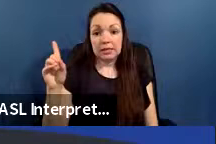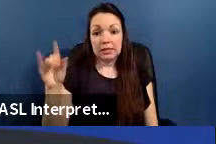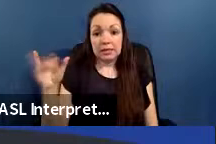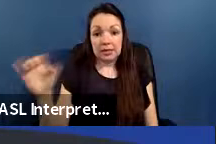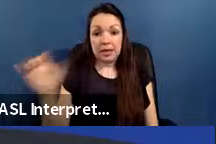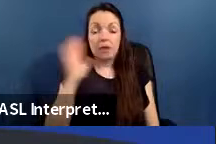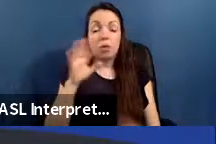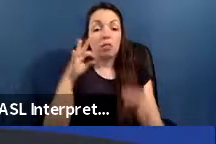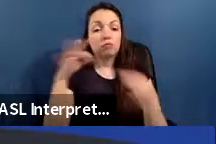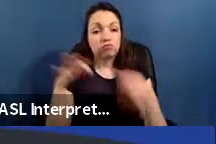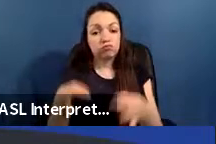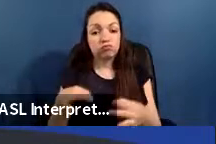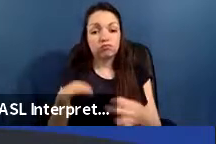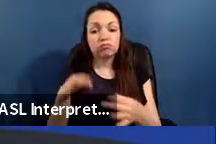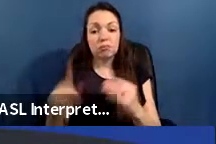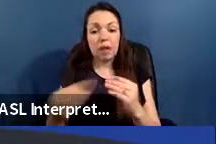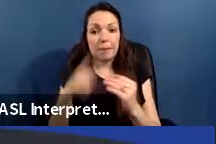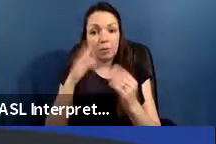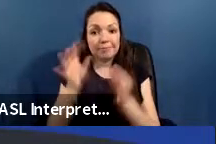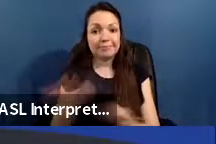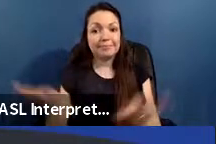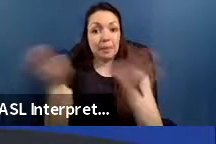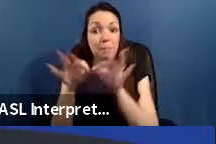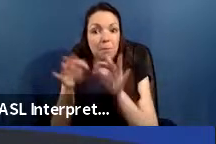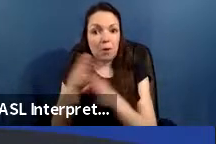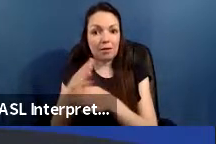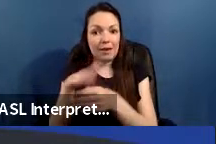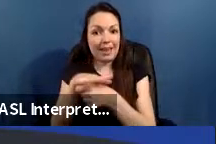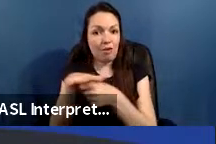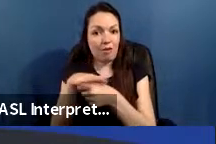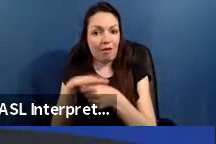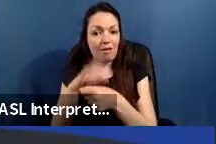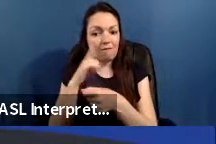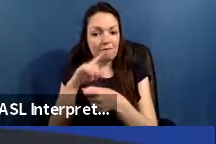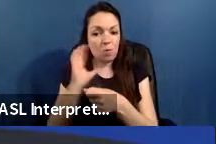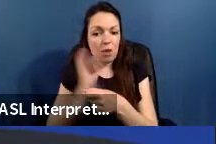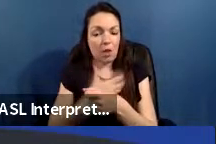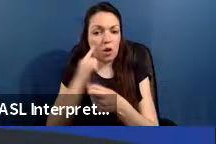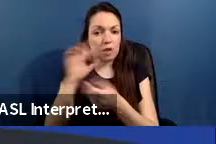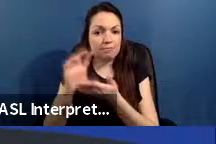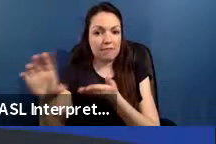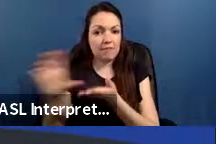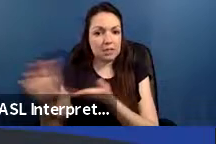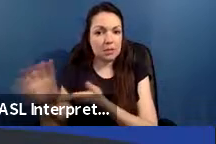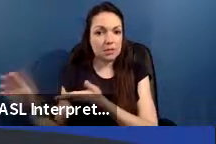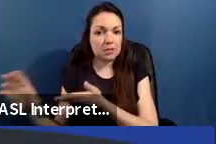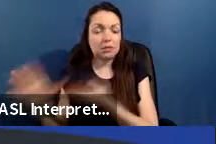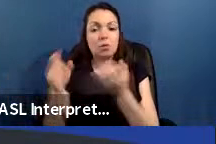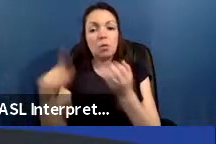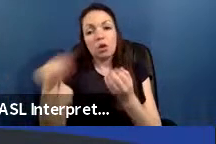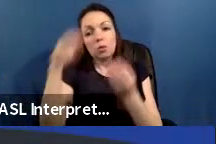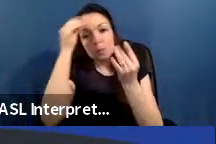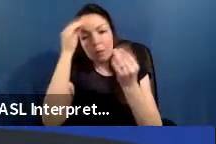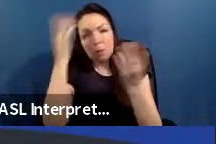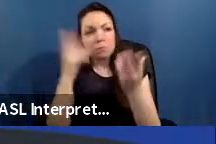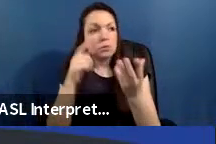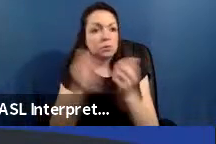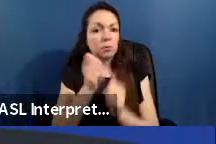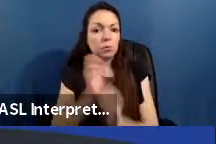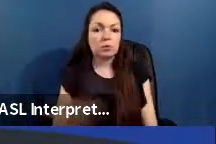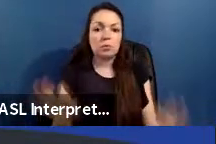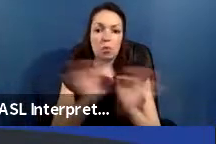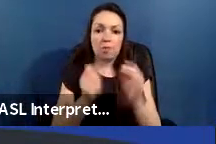capital investments. And we want to give people an opportunity to just think about what's important for them and for you all in your communities. And